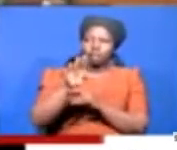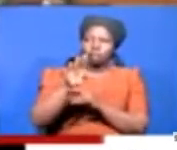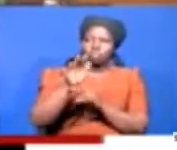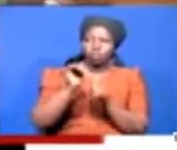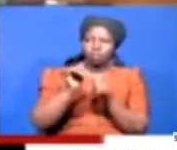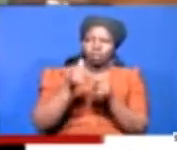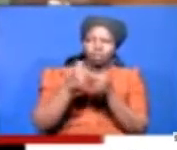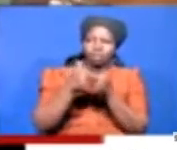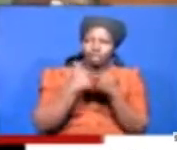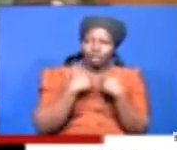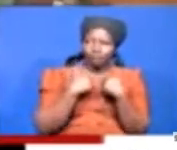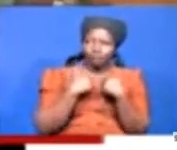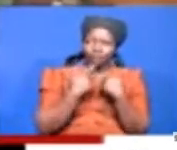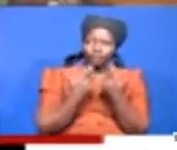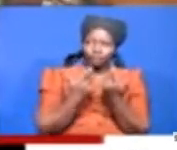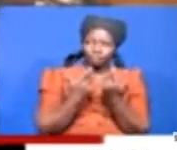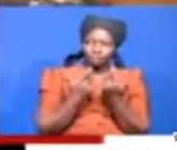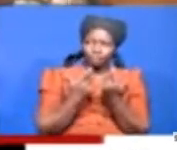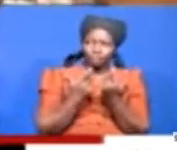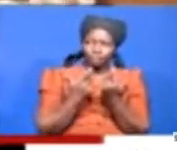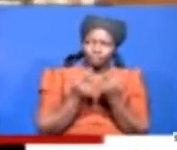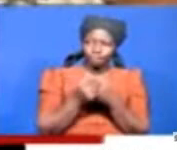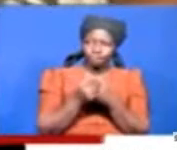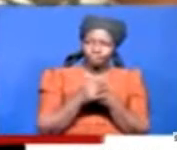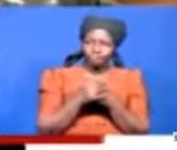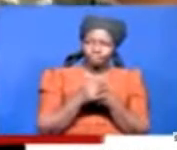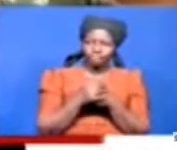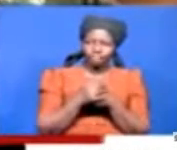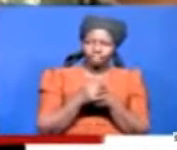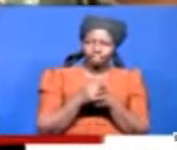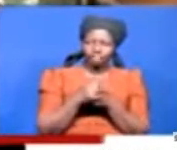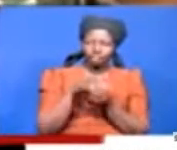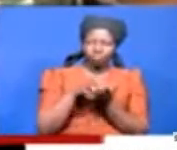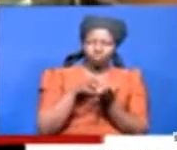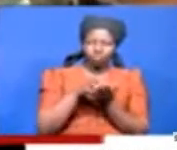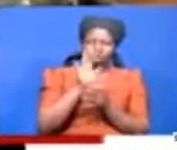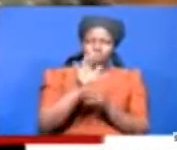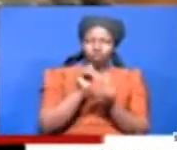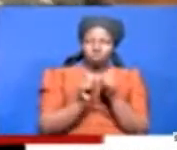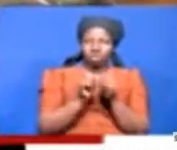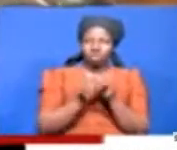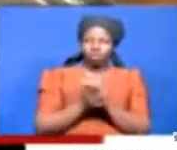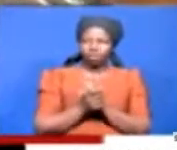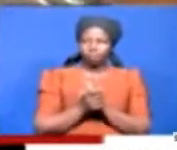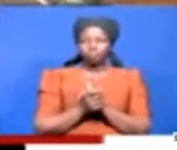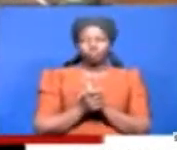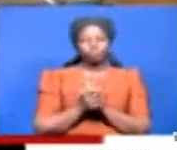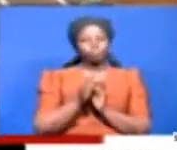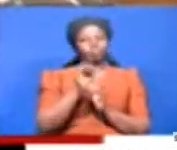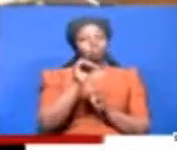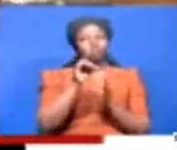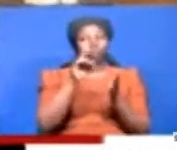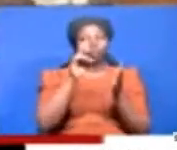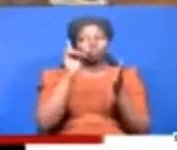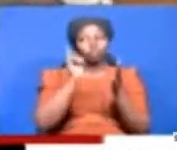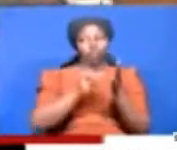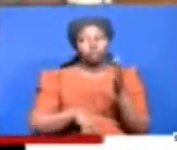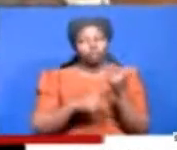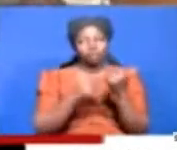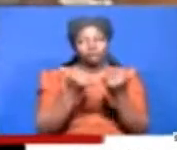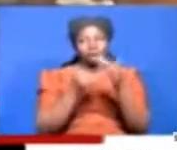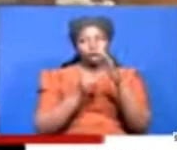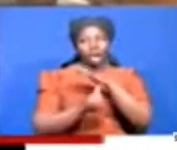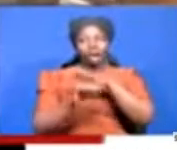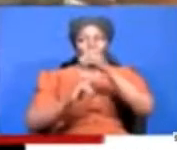they had a plan just to put up classrooms. So what is the situation so far? That is now water under the bridge. Our colleagues in the